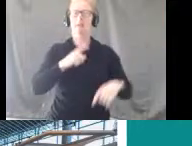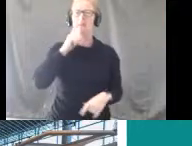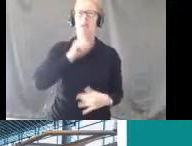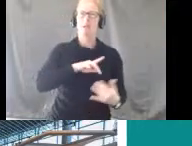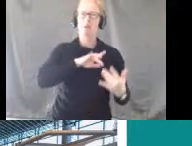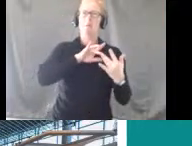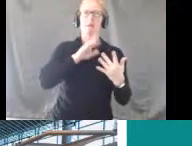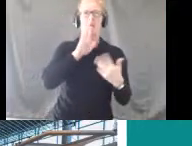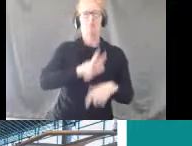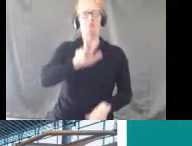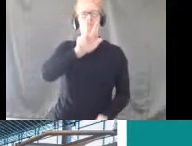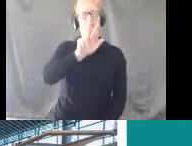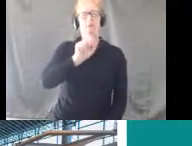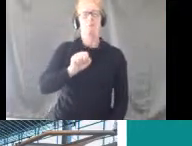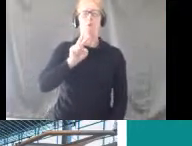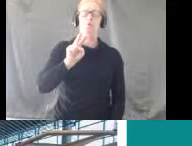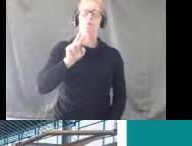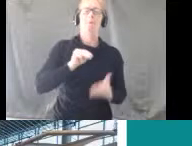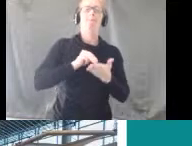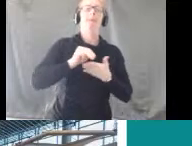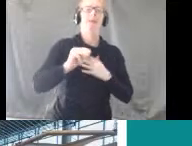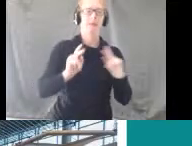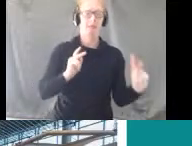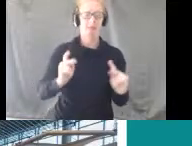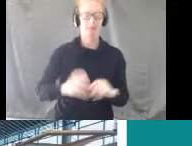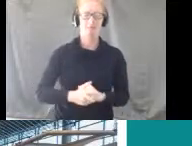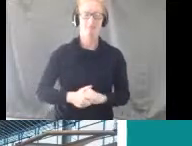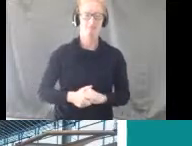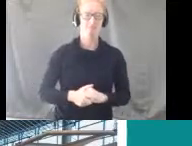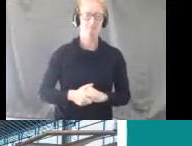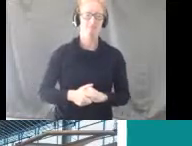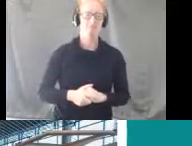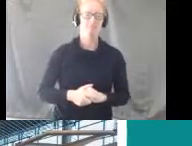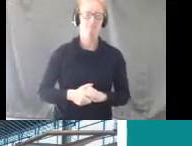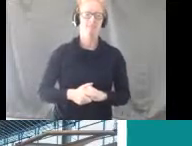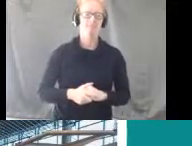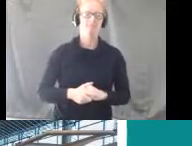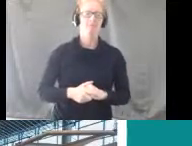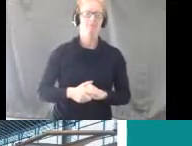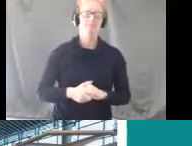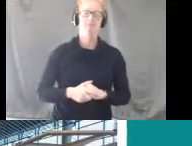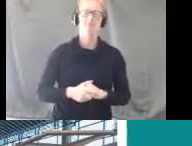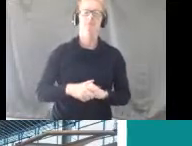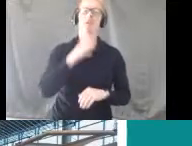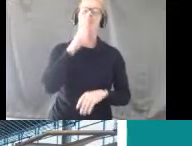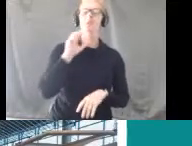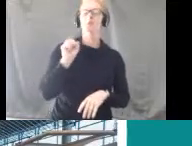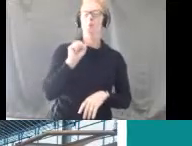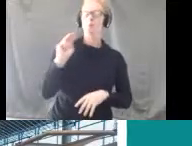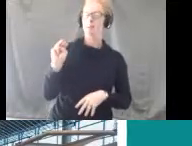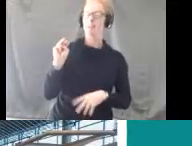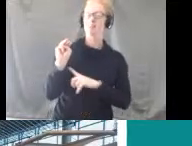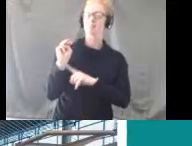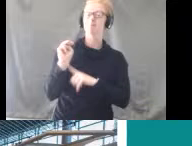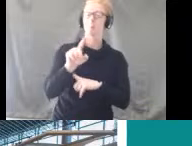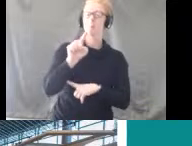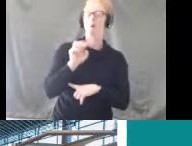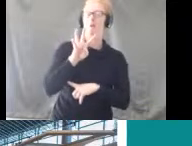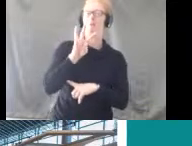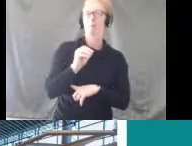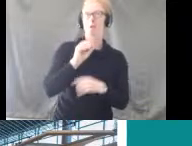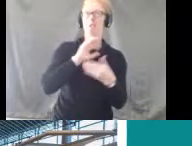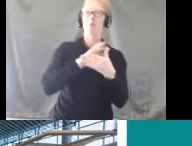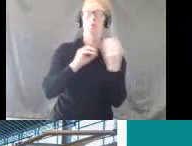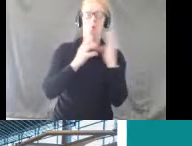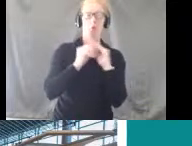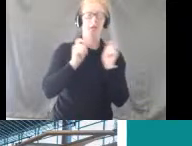3.2 million people. On top of that, we had earned in social media. It generated about 141 stories,